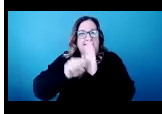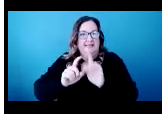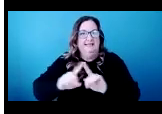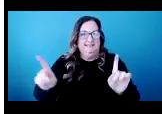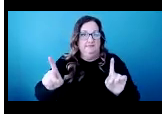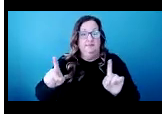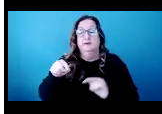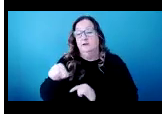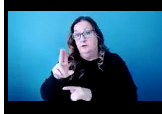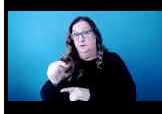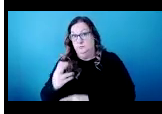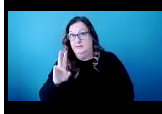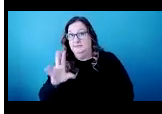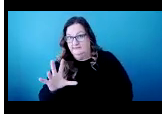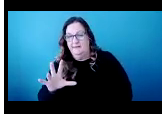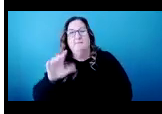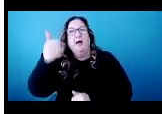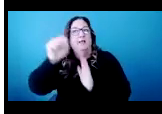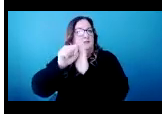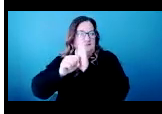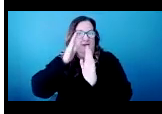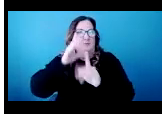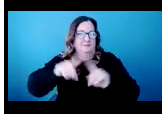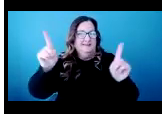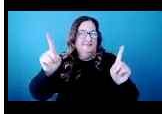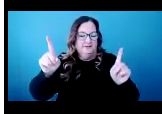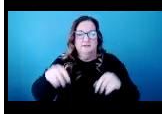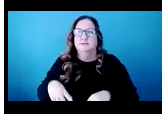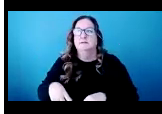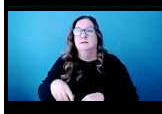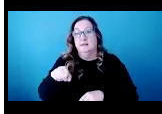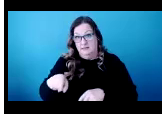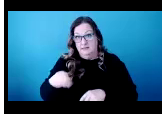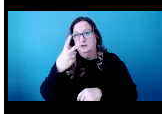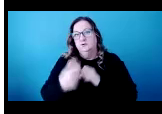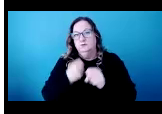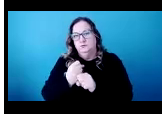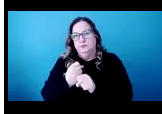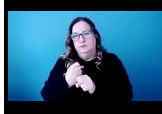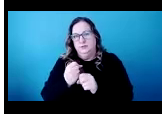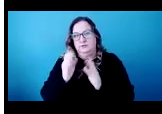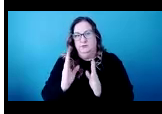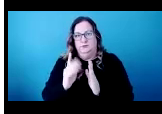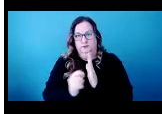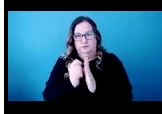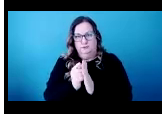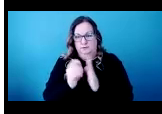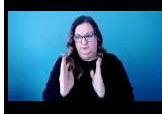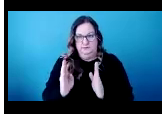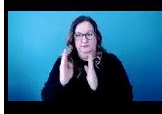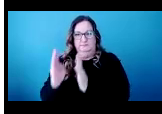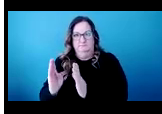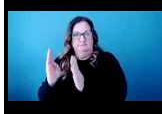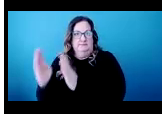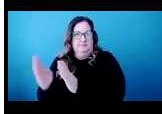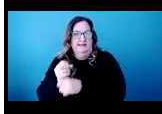it's 75 of them, and they have 2-year terms. So every 2 years, they have to run for re-election. And then